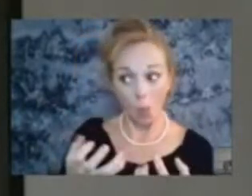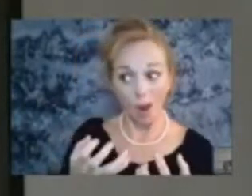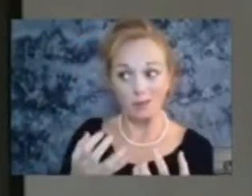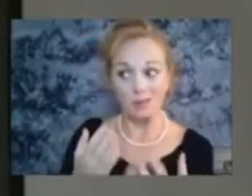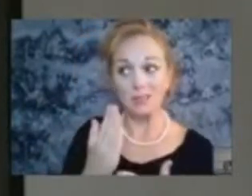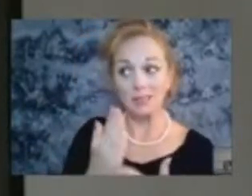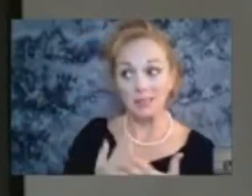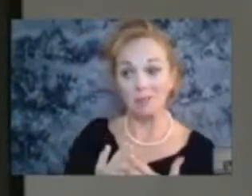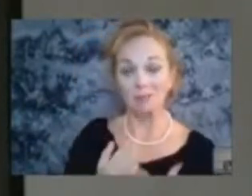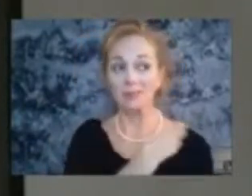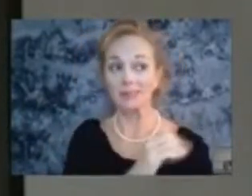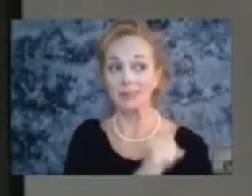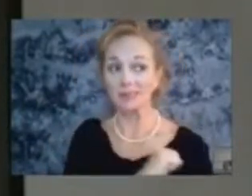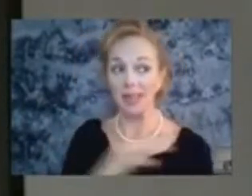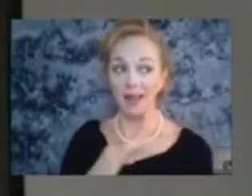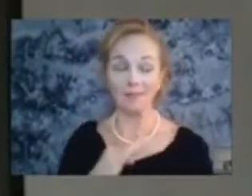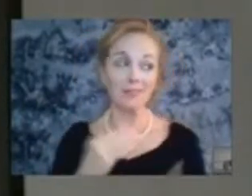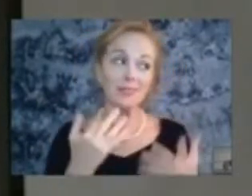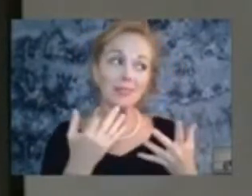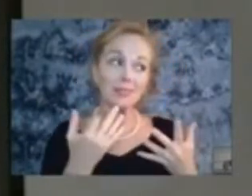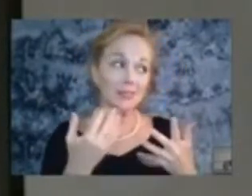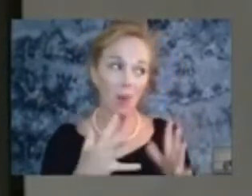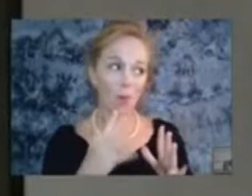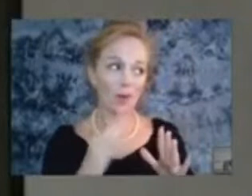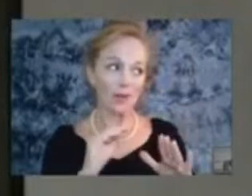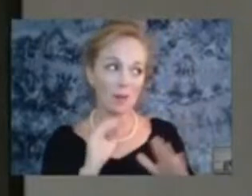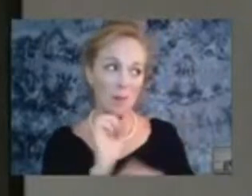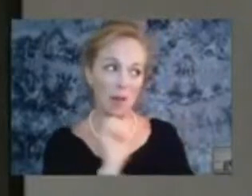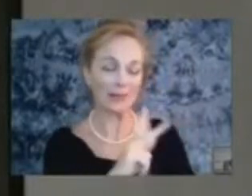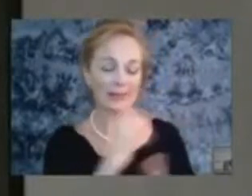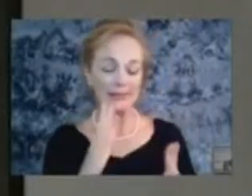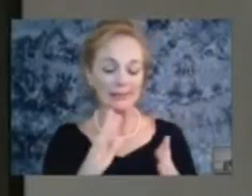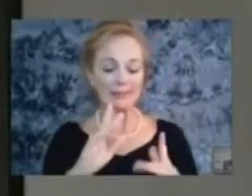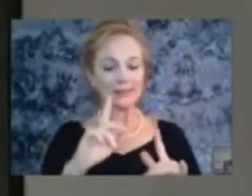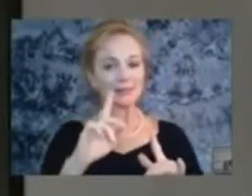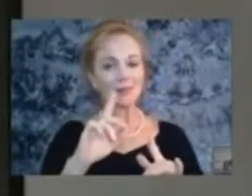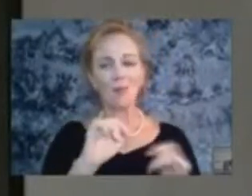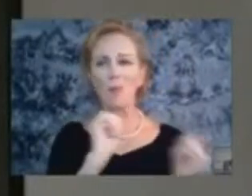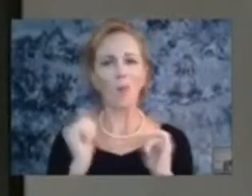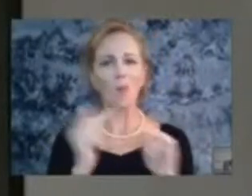opinions, different feelings about this, and different levels of